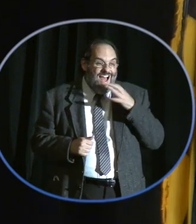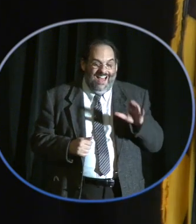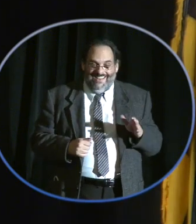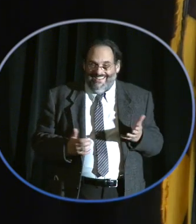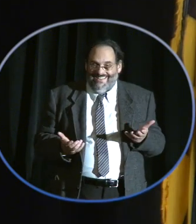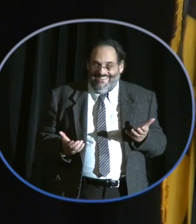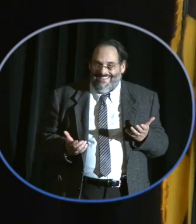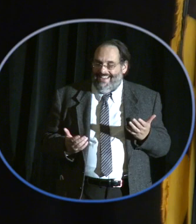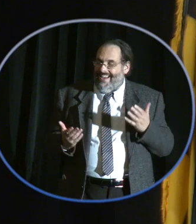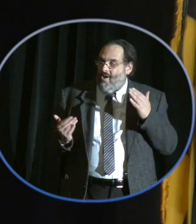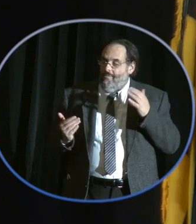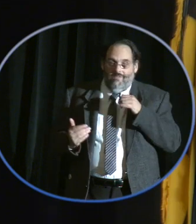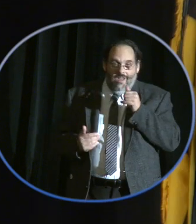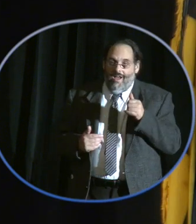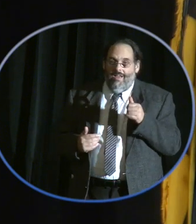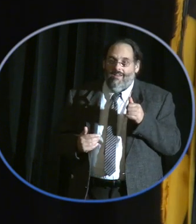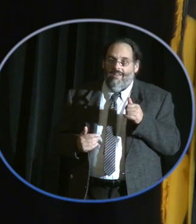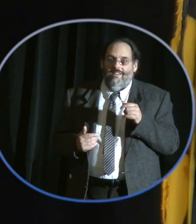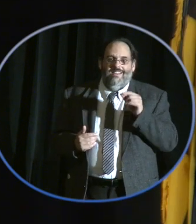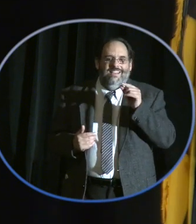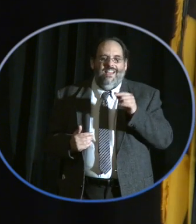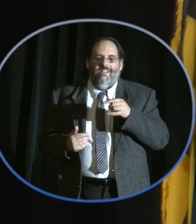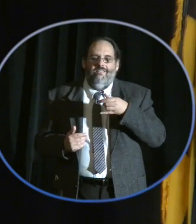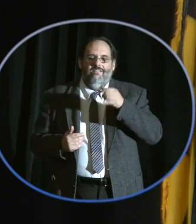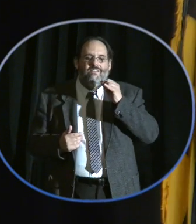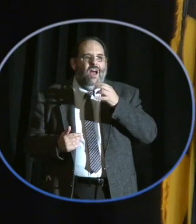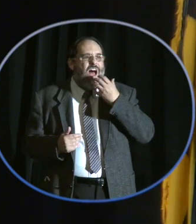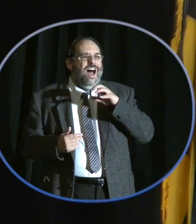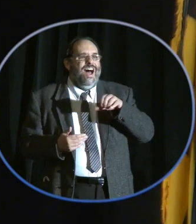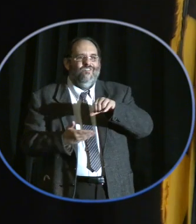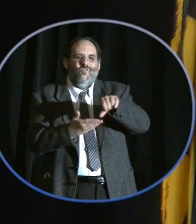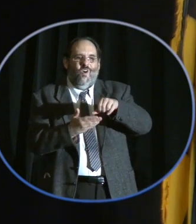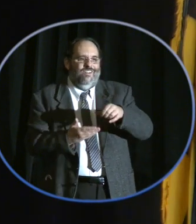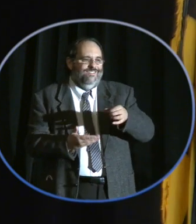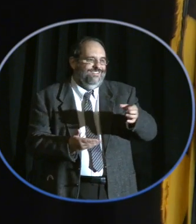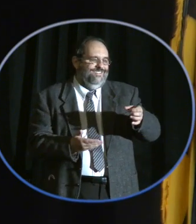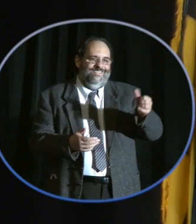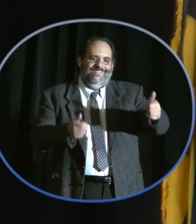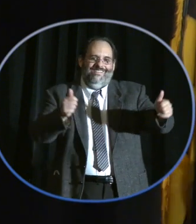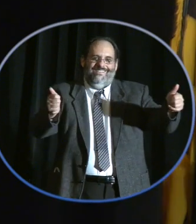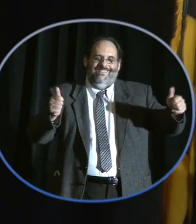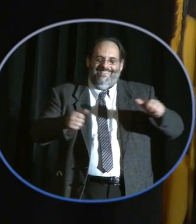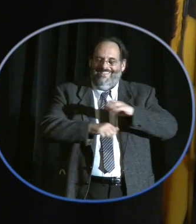hot. If not, we have little bottles of hot sauce for you.